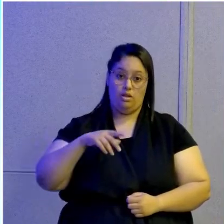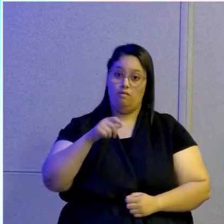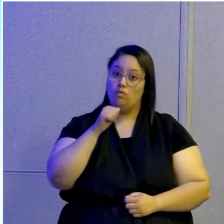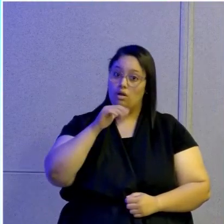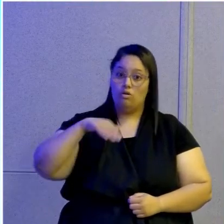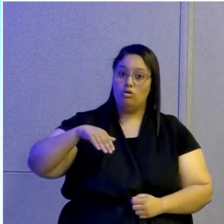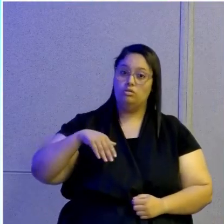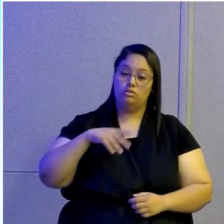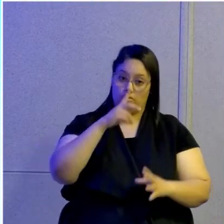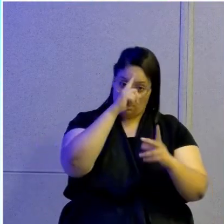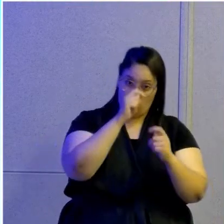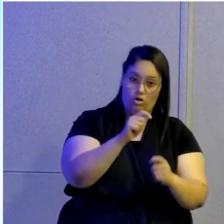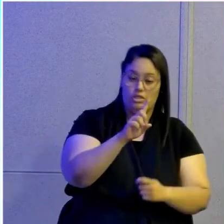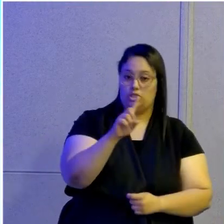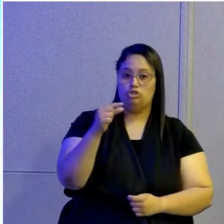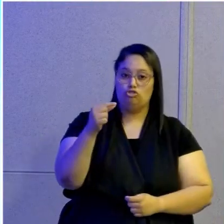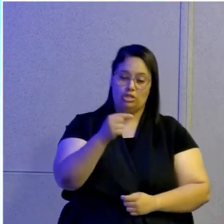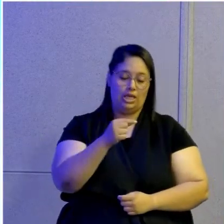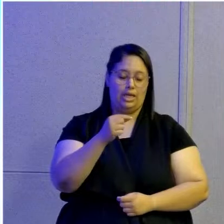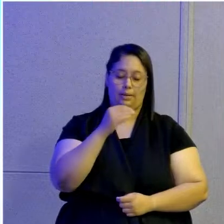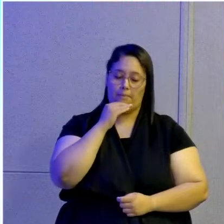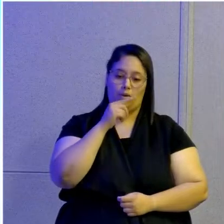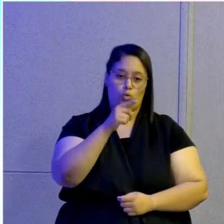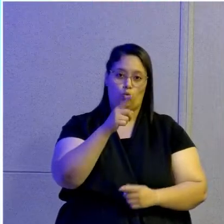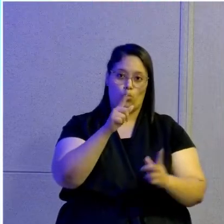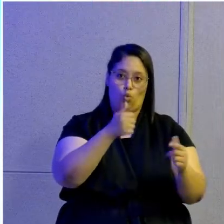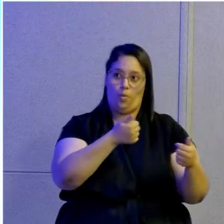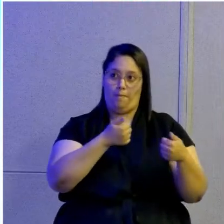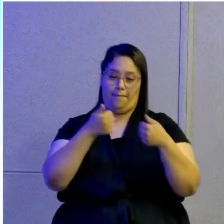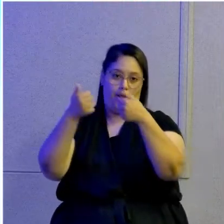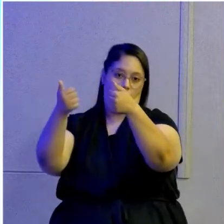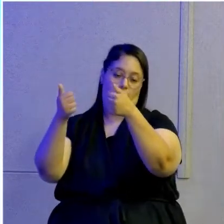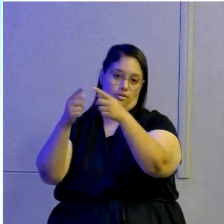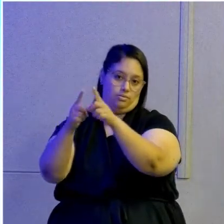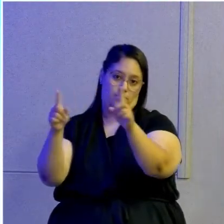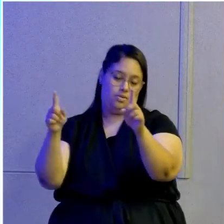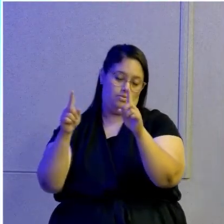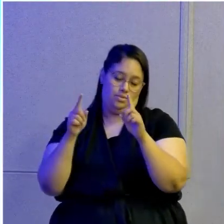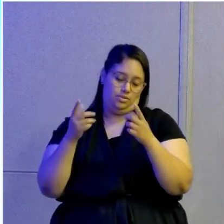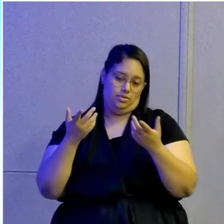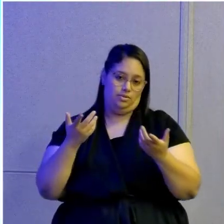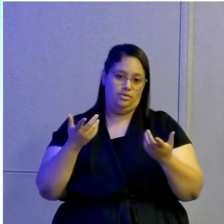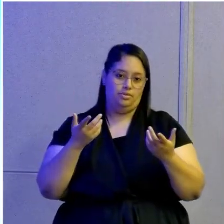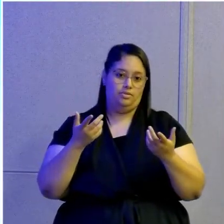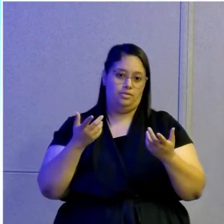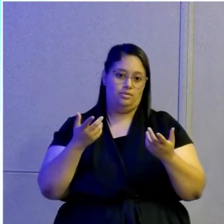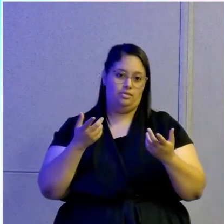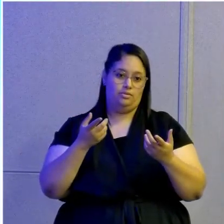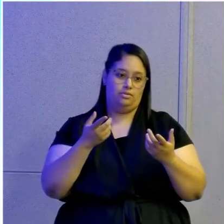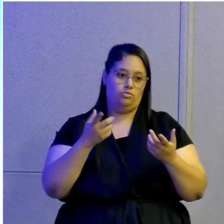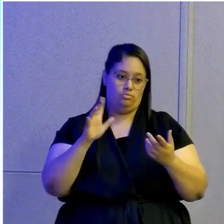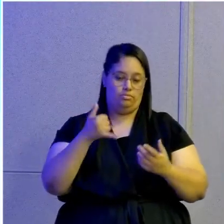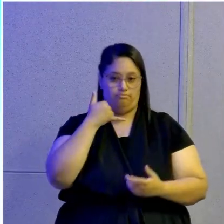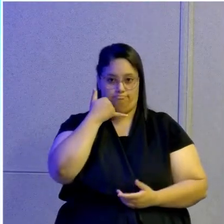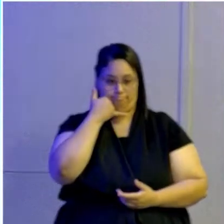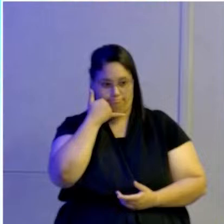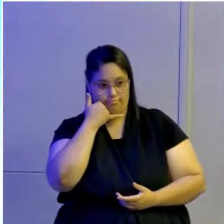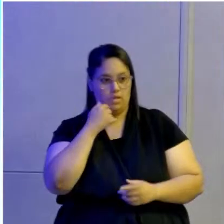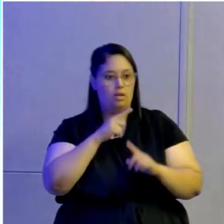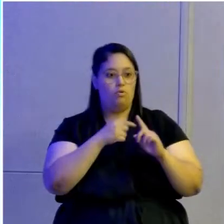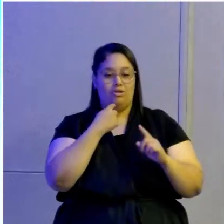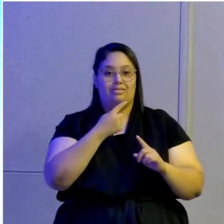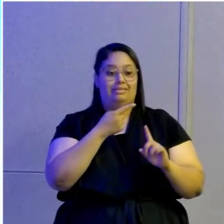your DDG, you go back to that department, you call him. I'm not saying